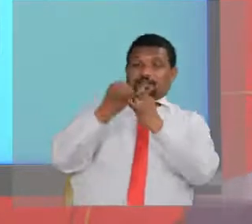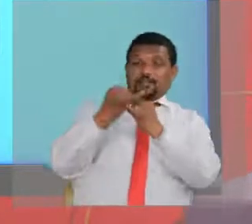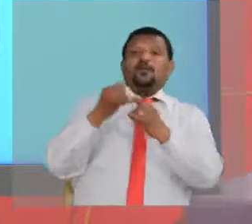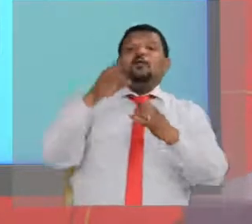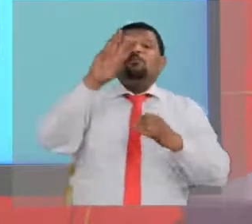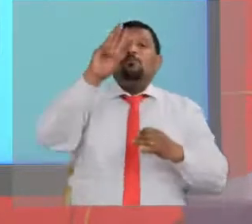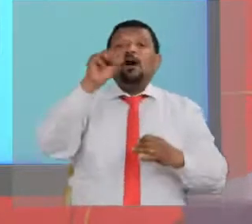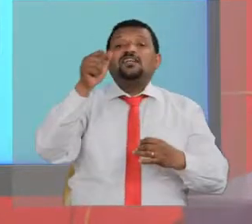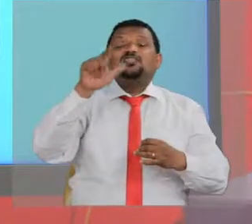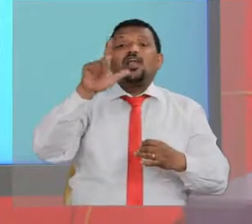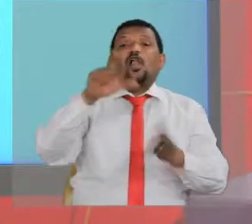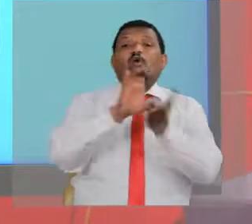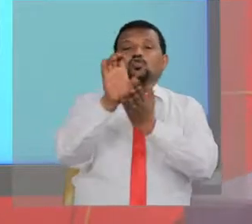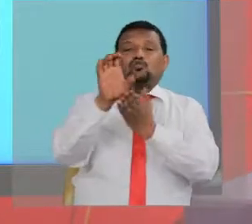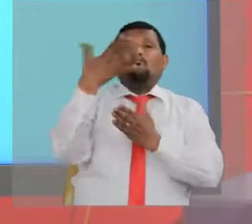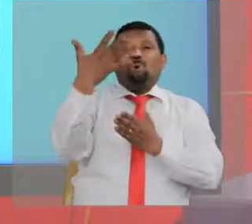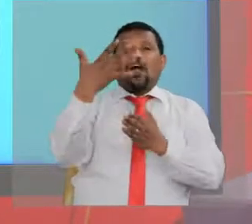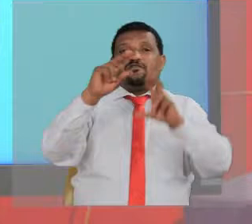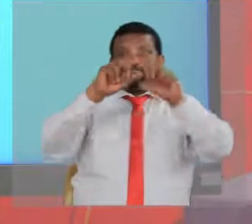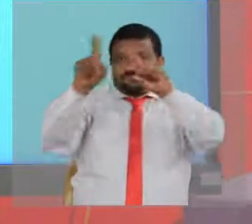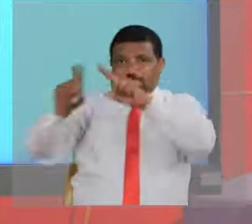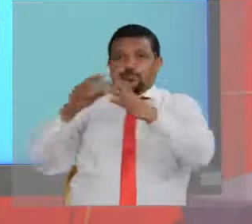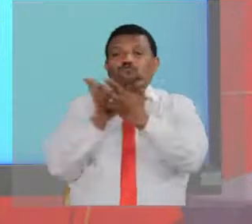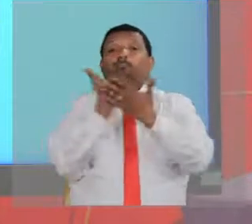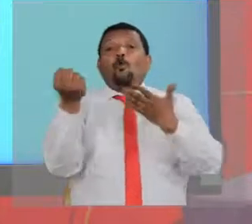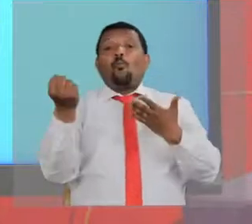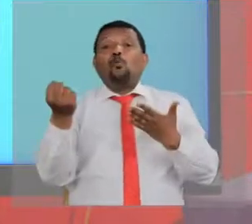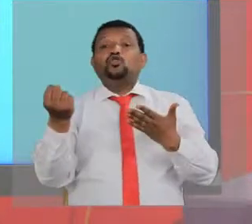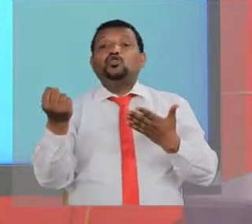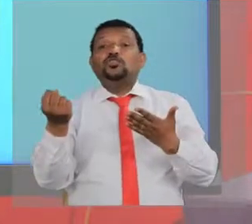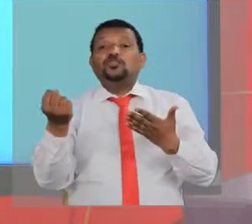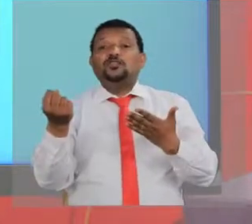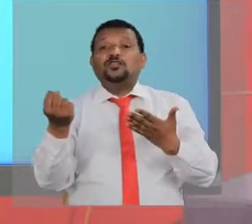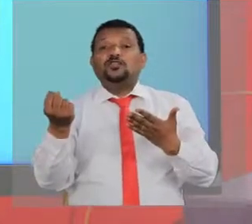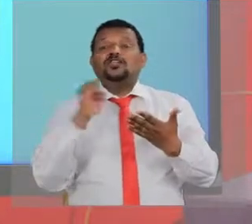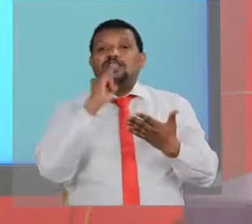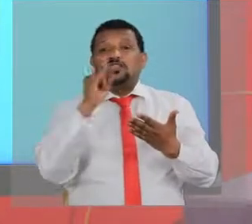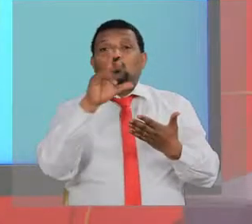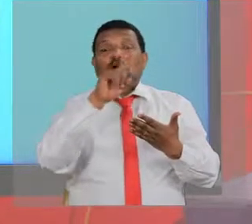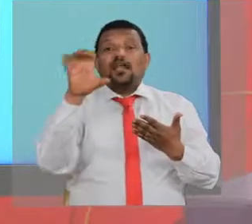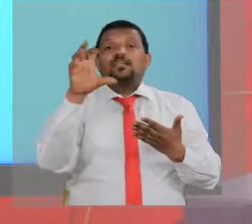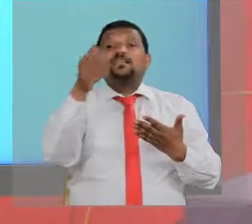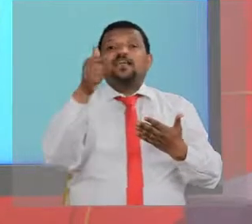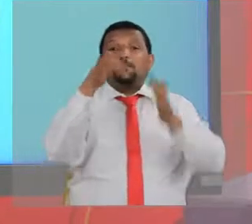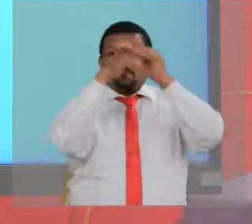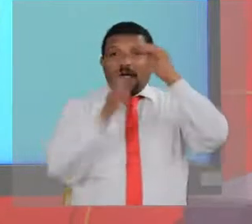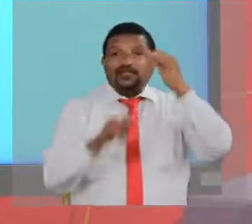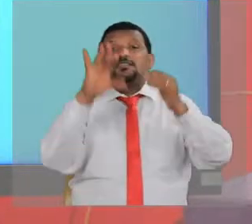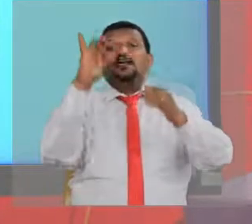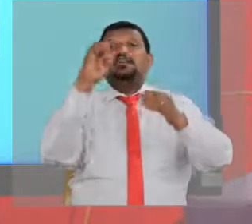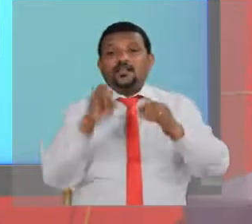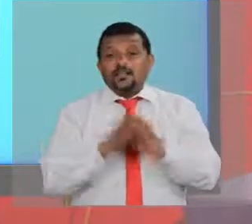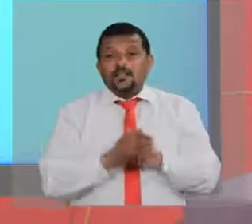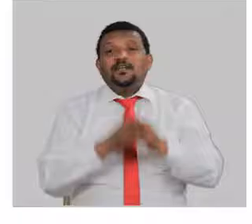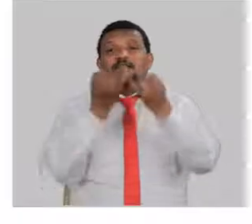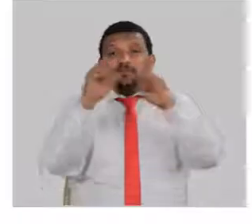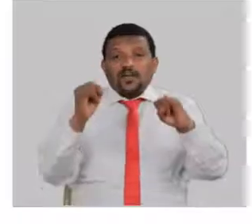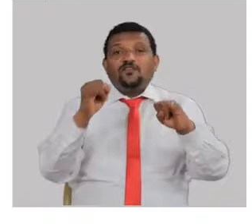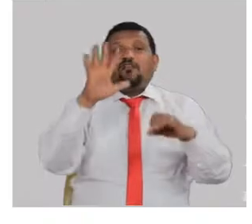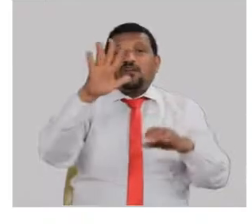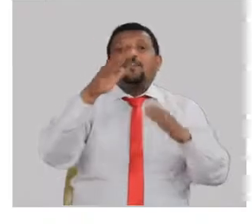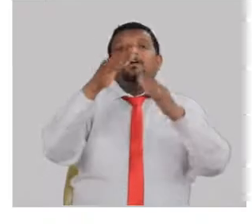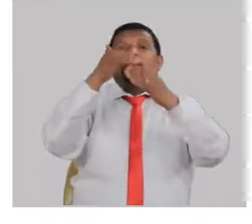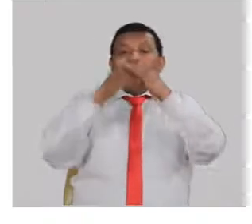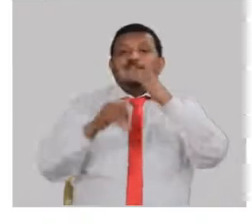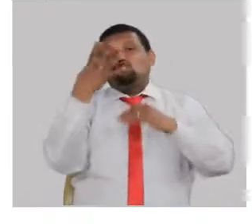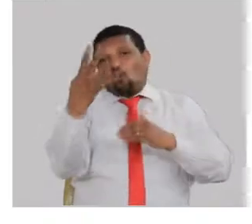marginal cost of 5 units of a commodity is 110 minus 80 divided by 5 minus